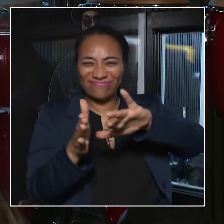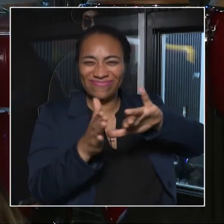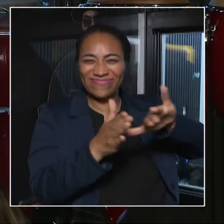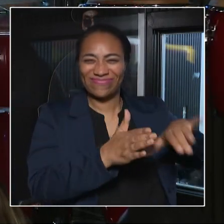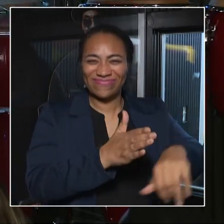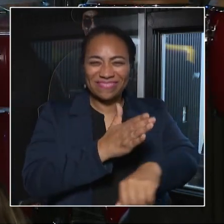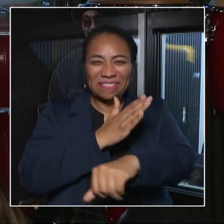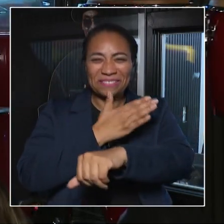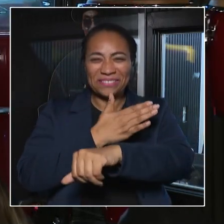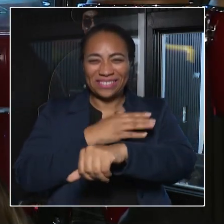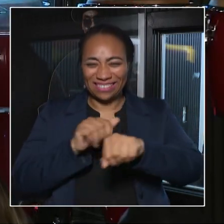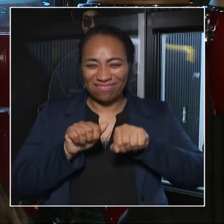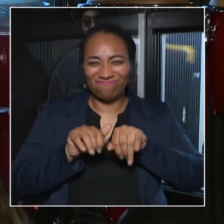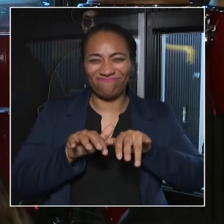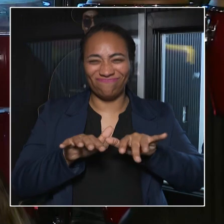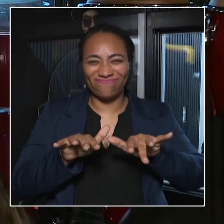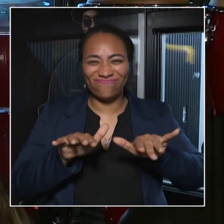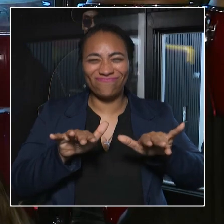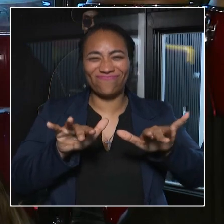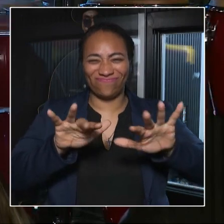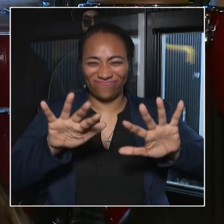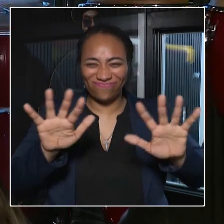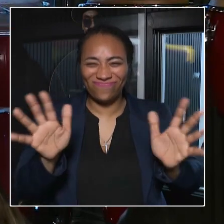police brutality.